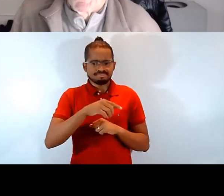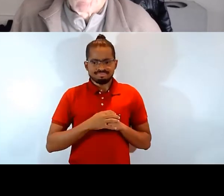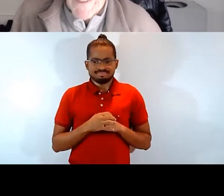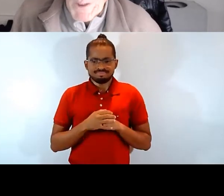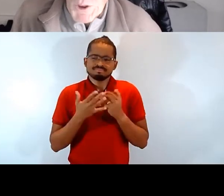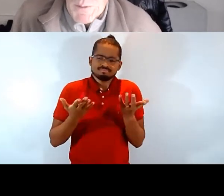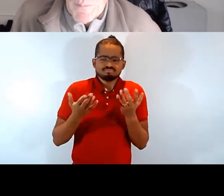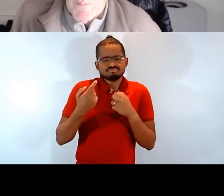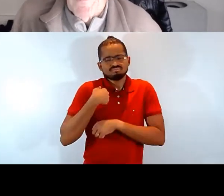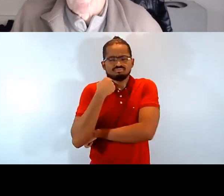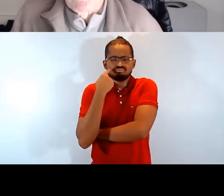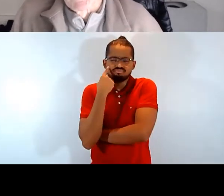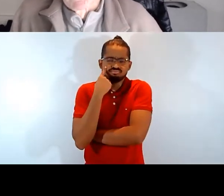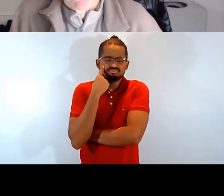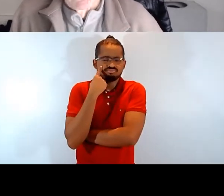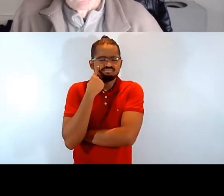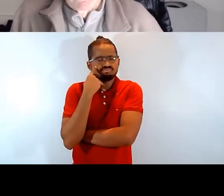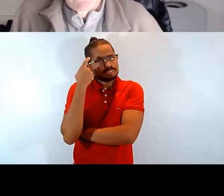much reflection,